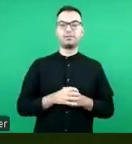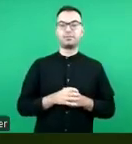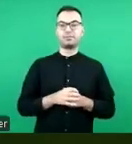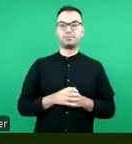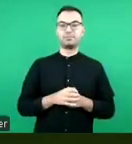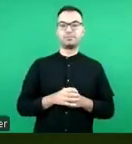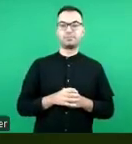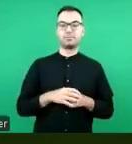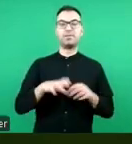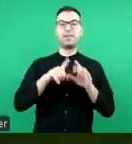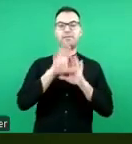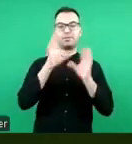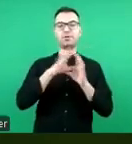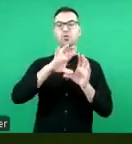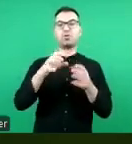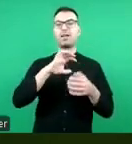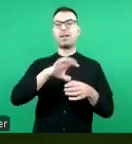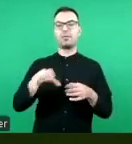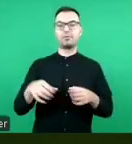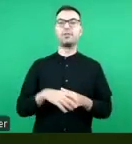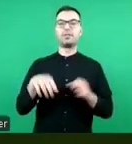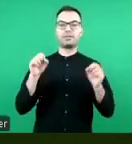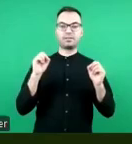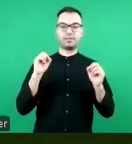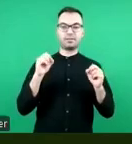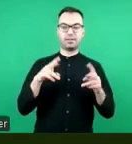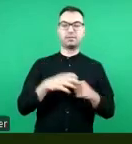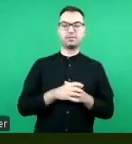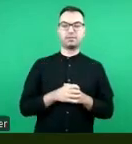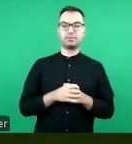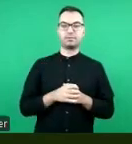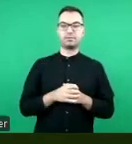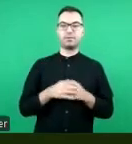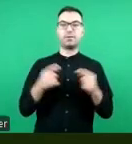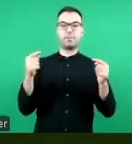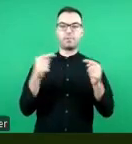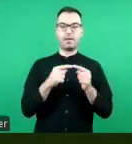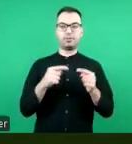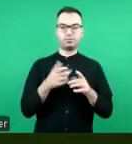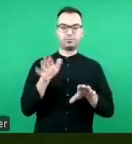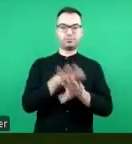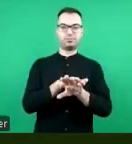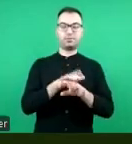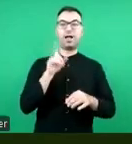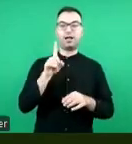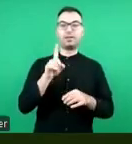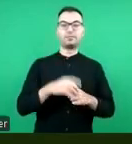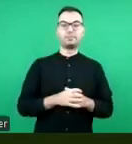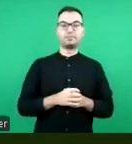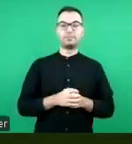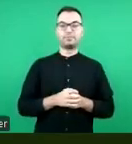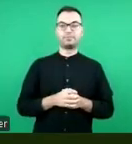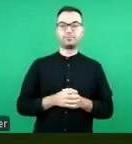else, taxonomic group, year since disturbance on, it matched quite well. But what you